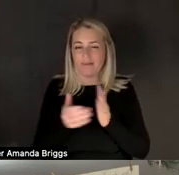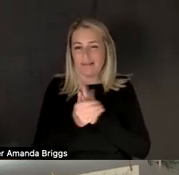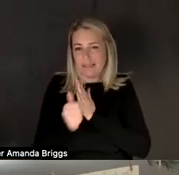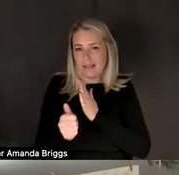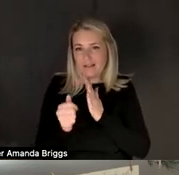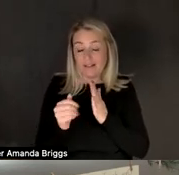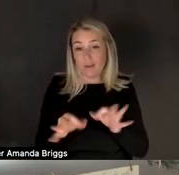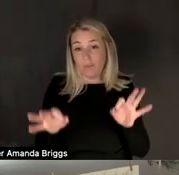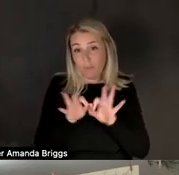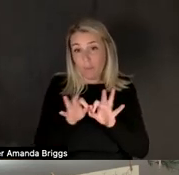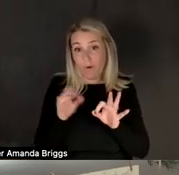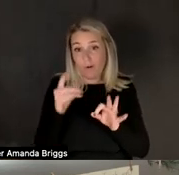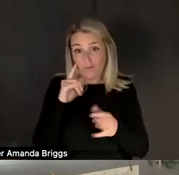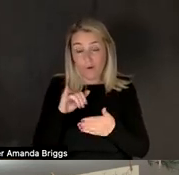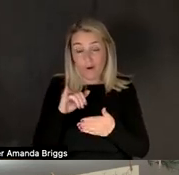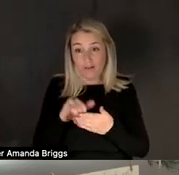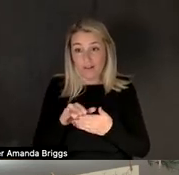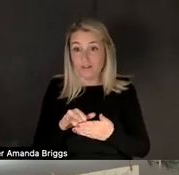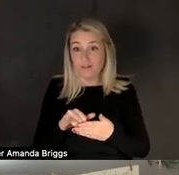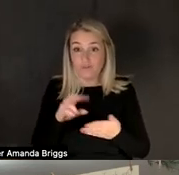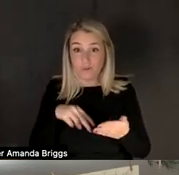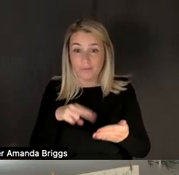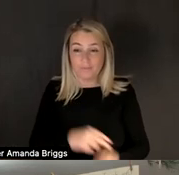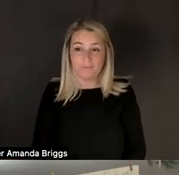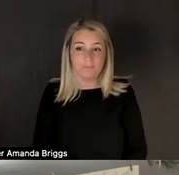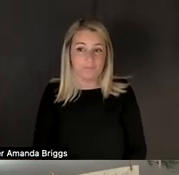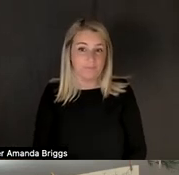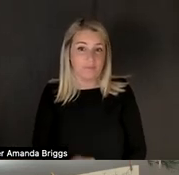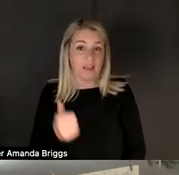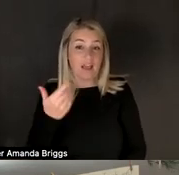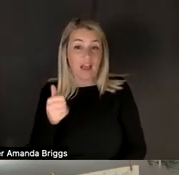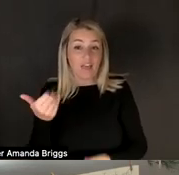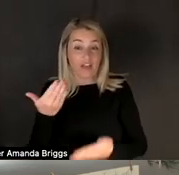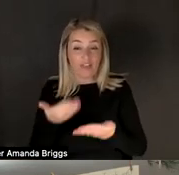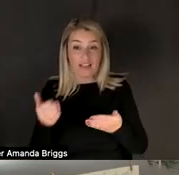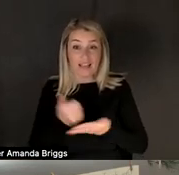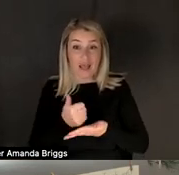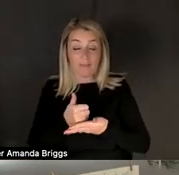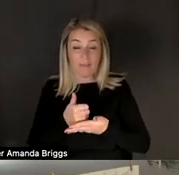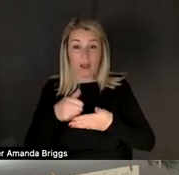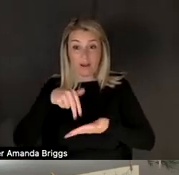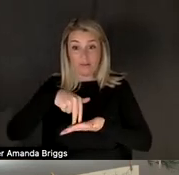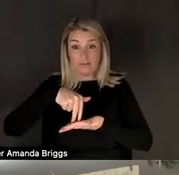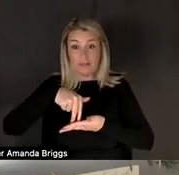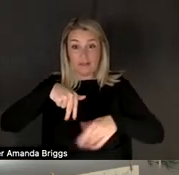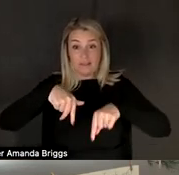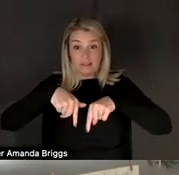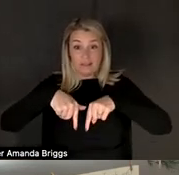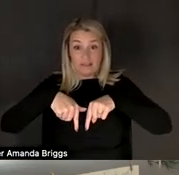for reading. Other things are standing on one leg, rope jumping,